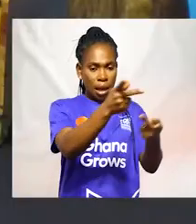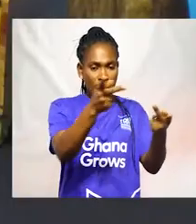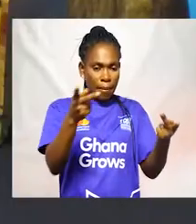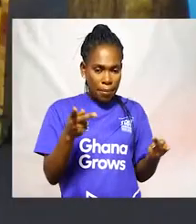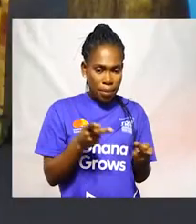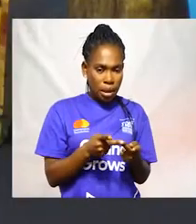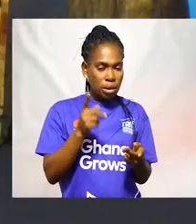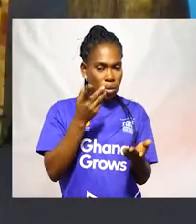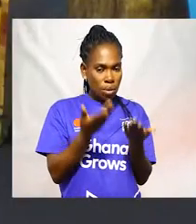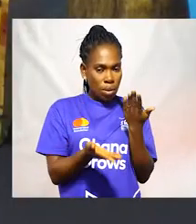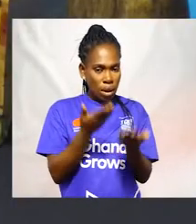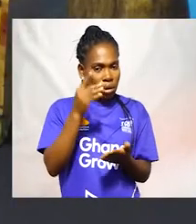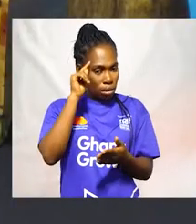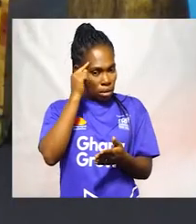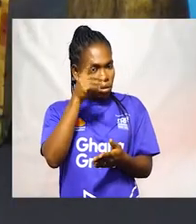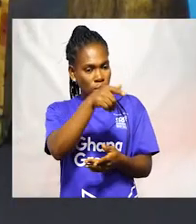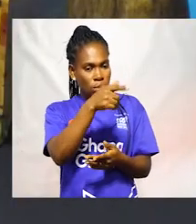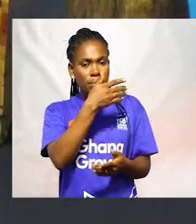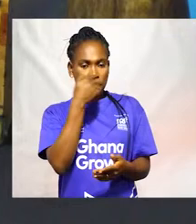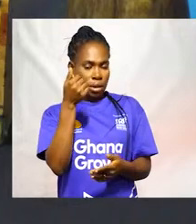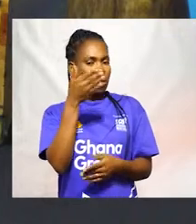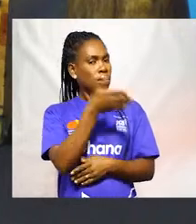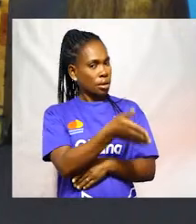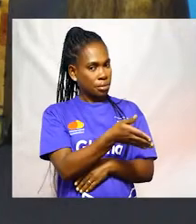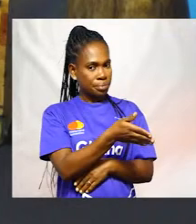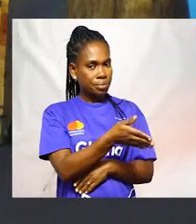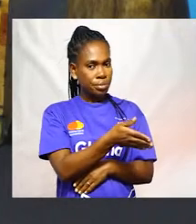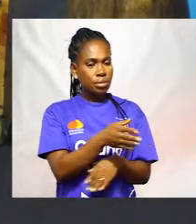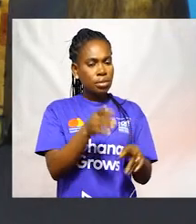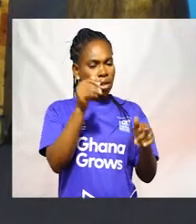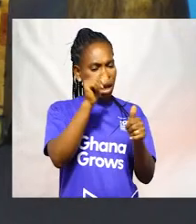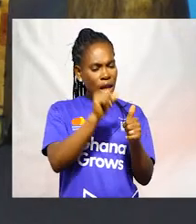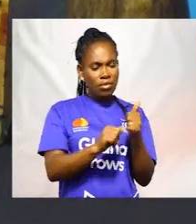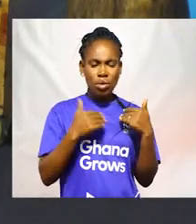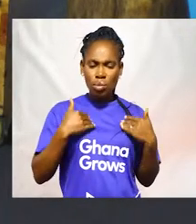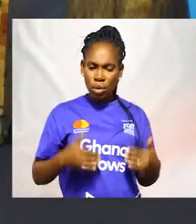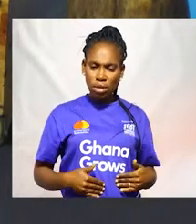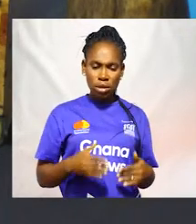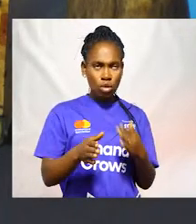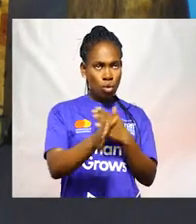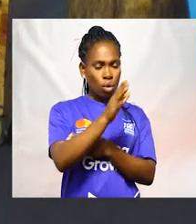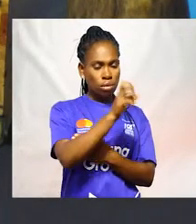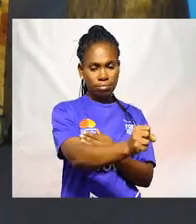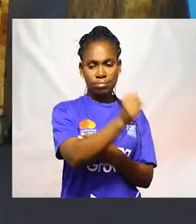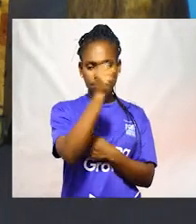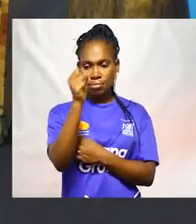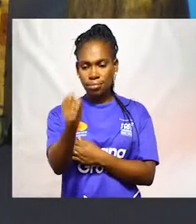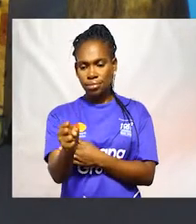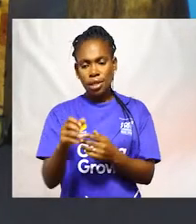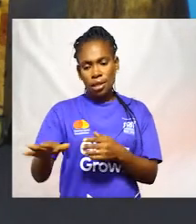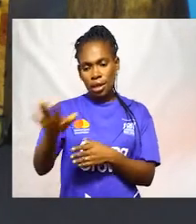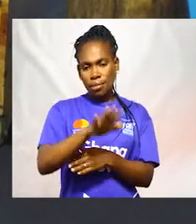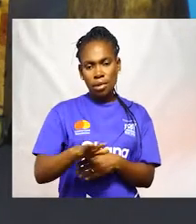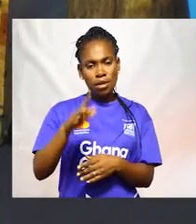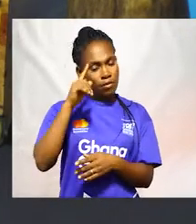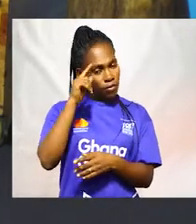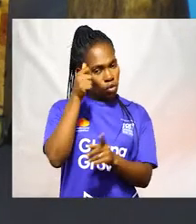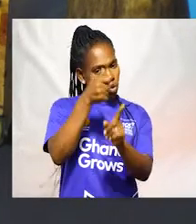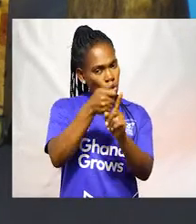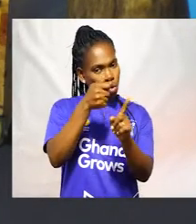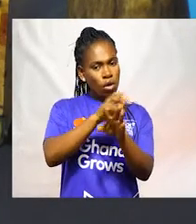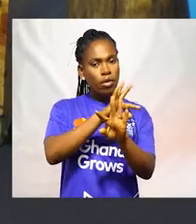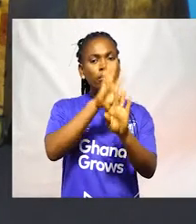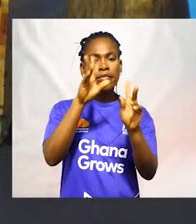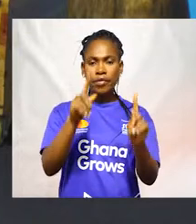cannot do what you do. Exactly. And God has put every one of us in that space. And that's why we need to respect each other,